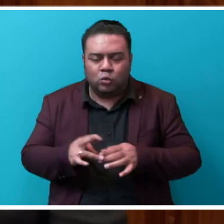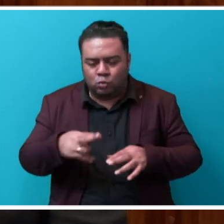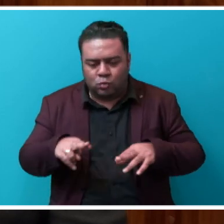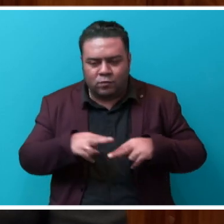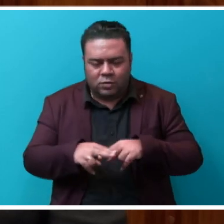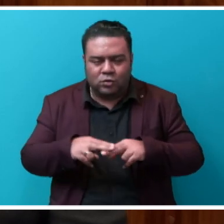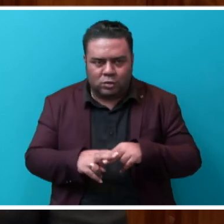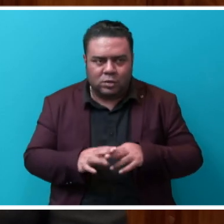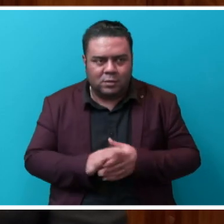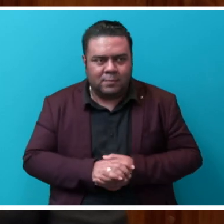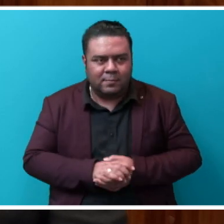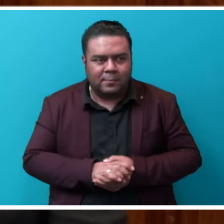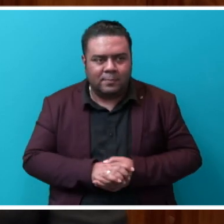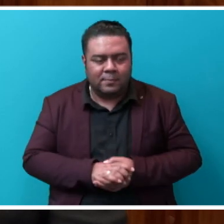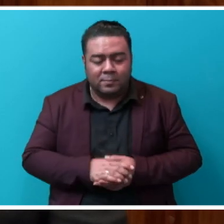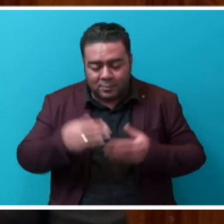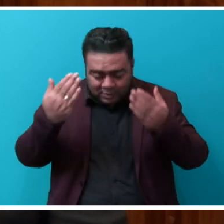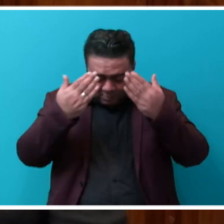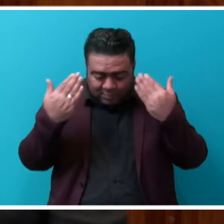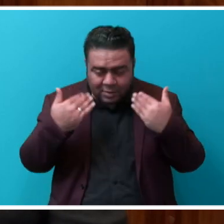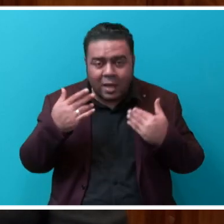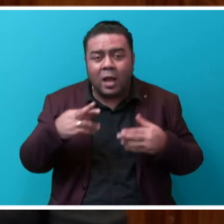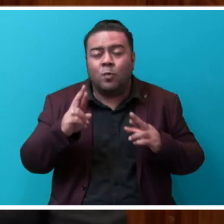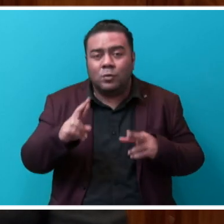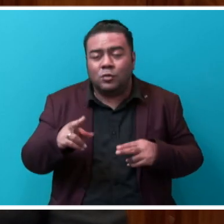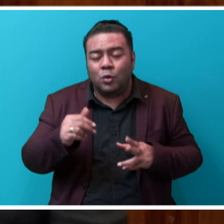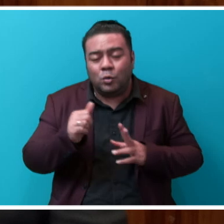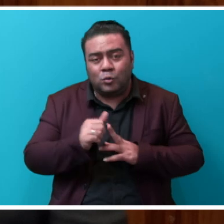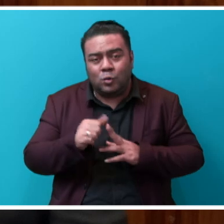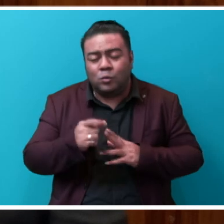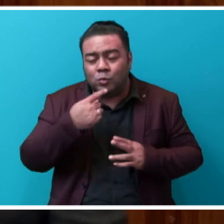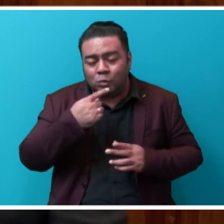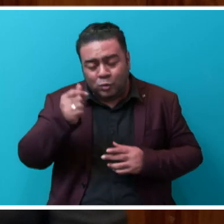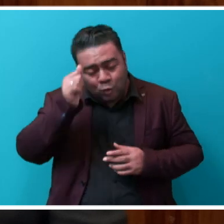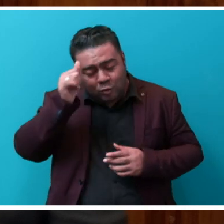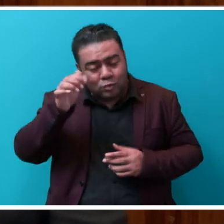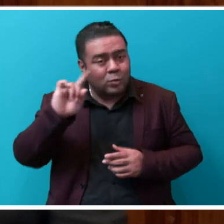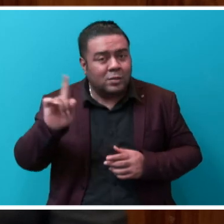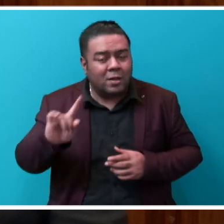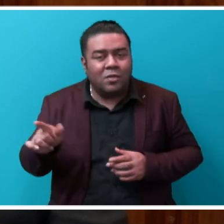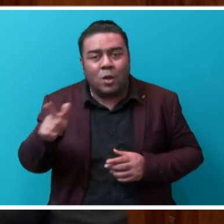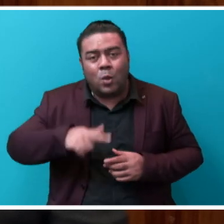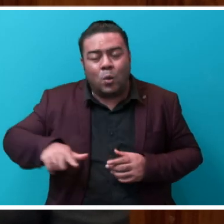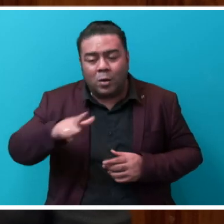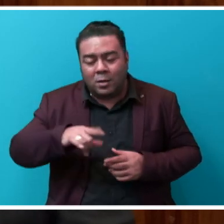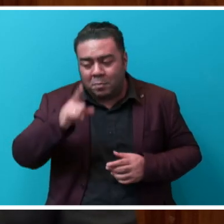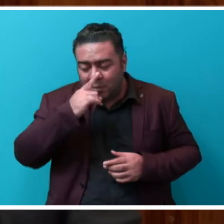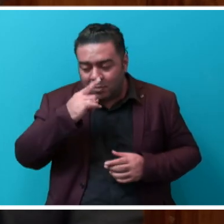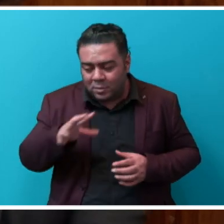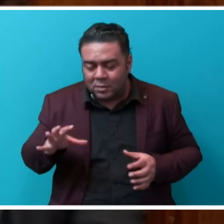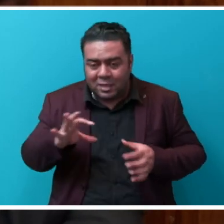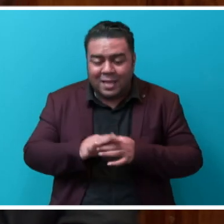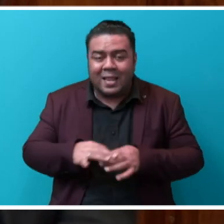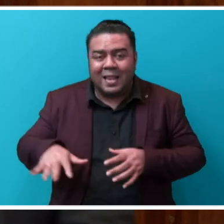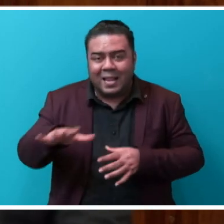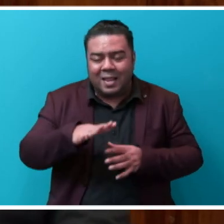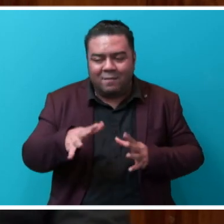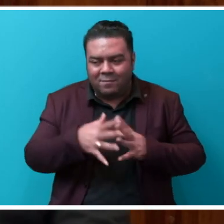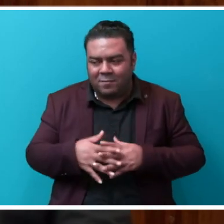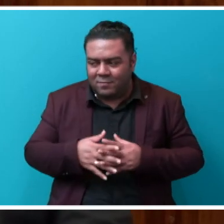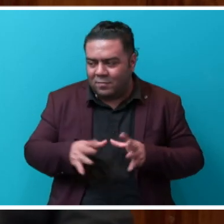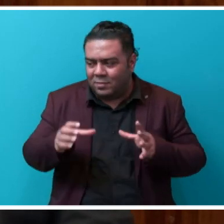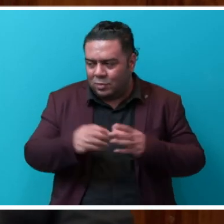homeland. Honorable Speaker, I wish also to acknowledge at this stage the local stakeholders in the United States whose